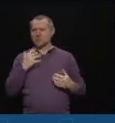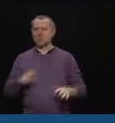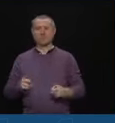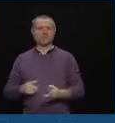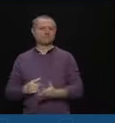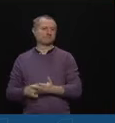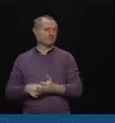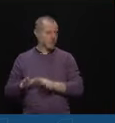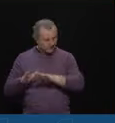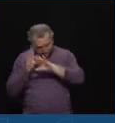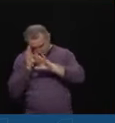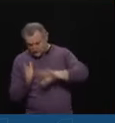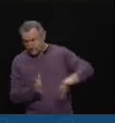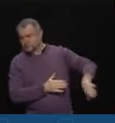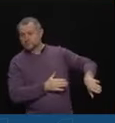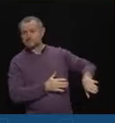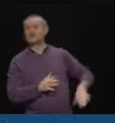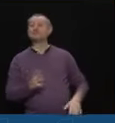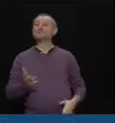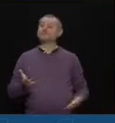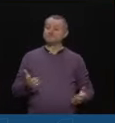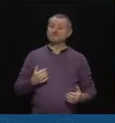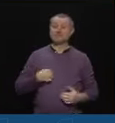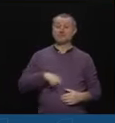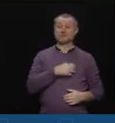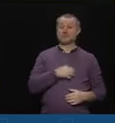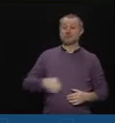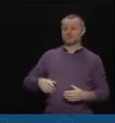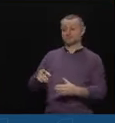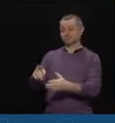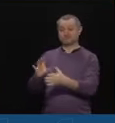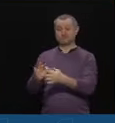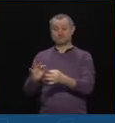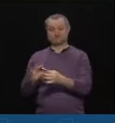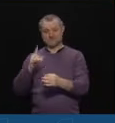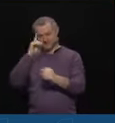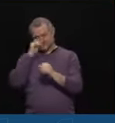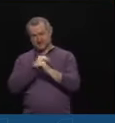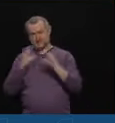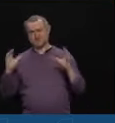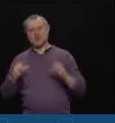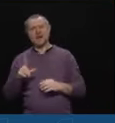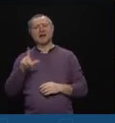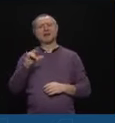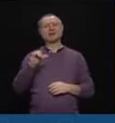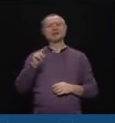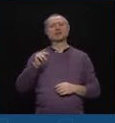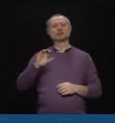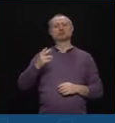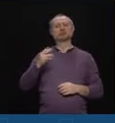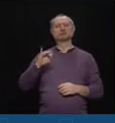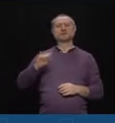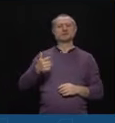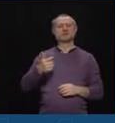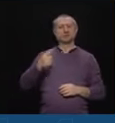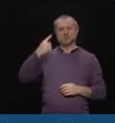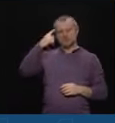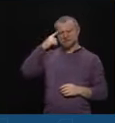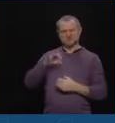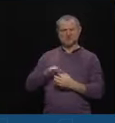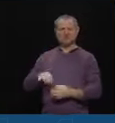mayor here. And you always think about lynchings, you think of the South, right? That's what they did down there. That didn't happen